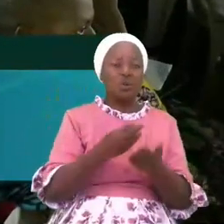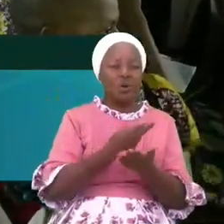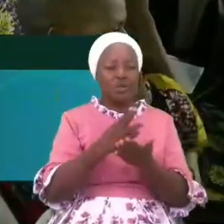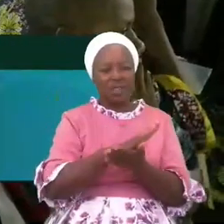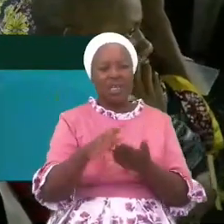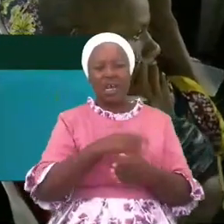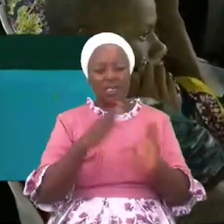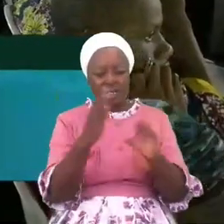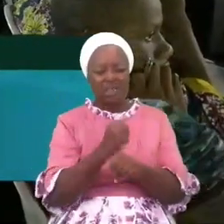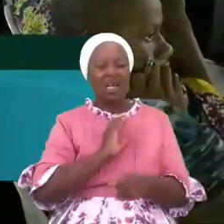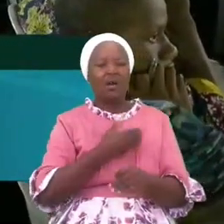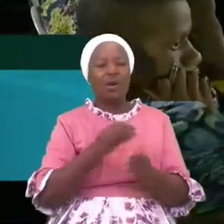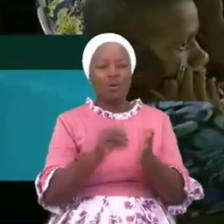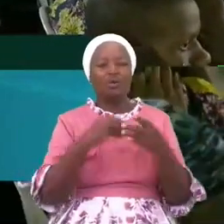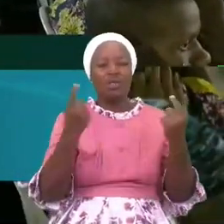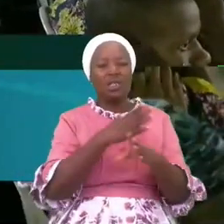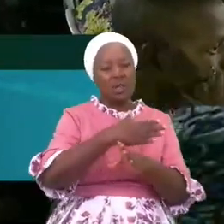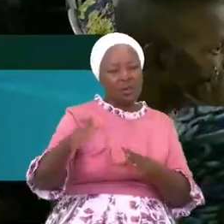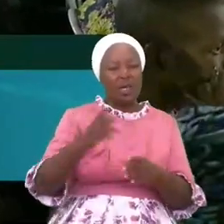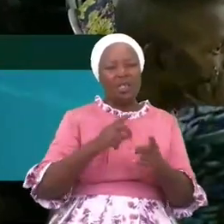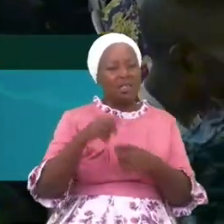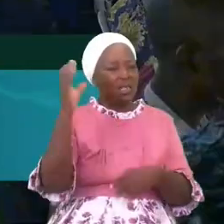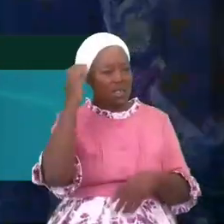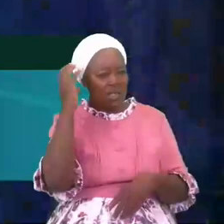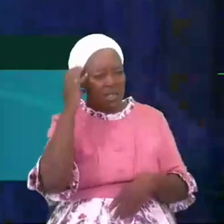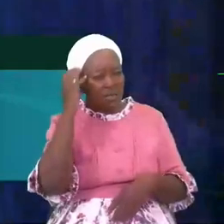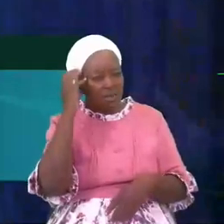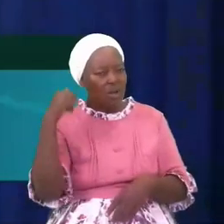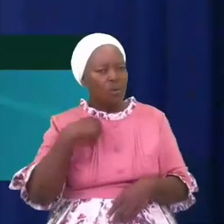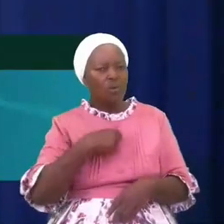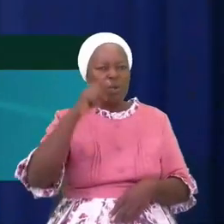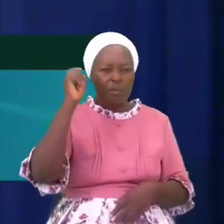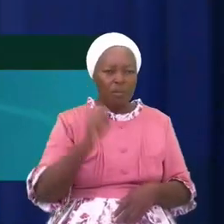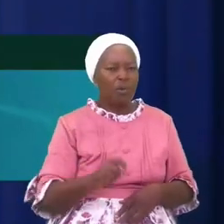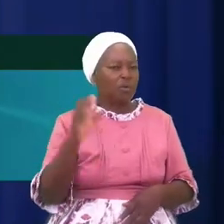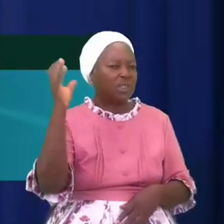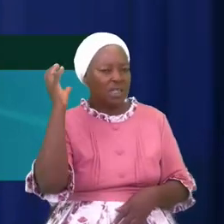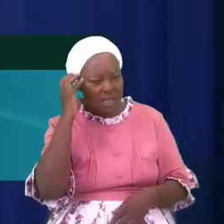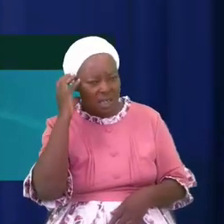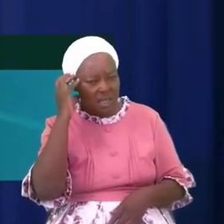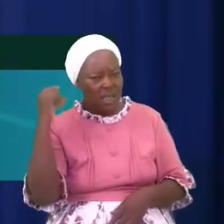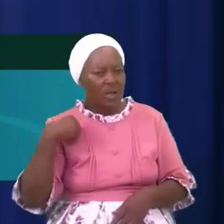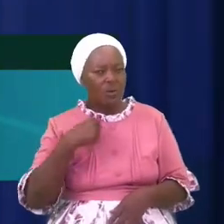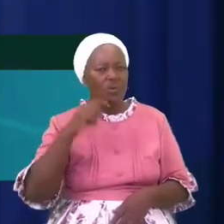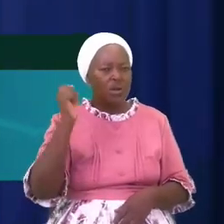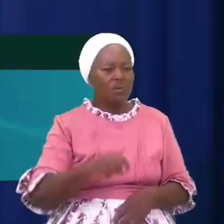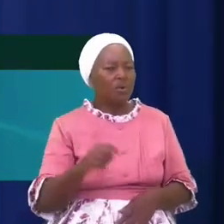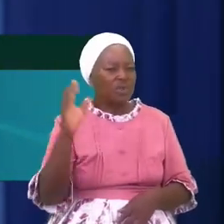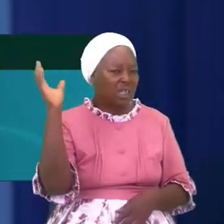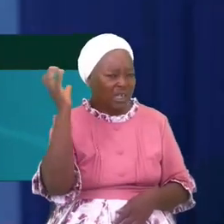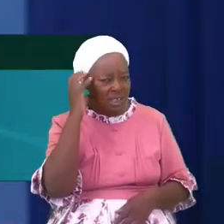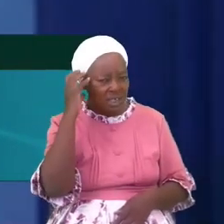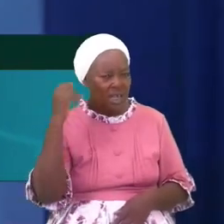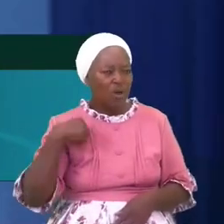we must hear, we must hearken, we must accept what we hear.